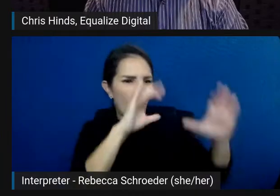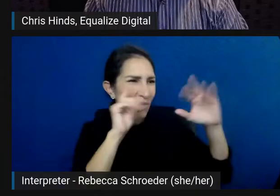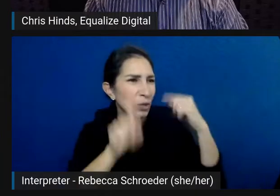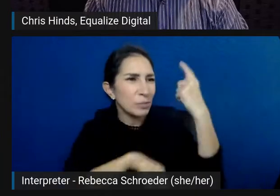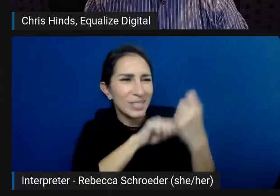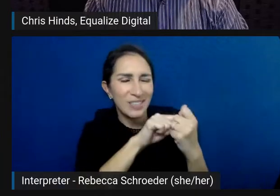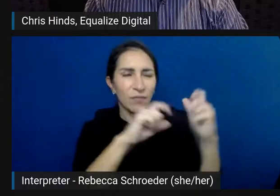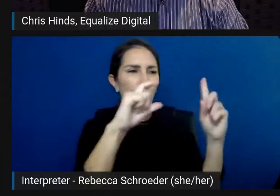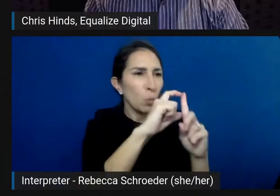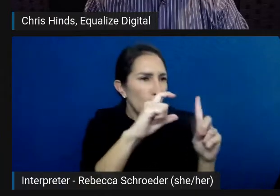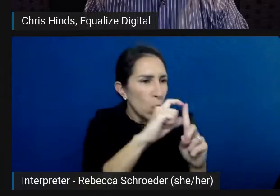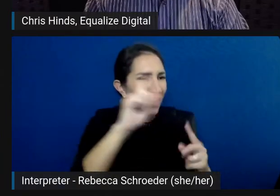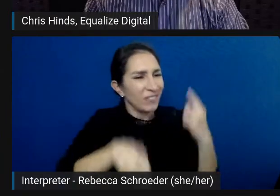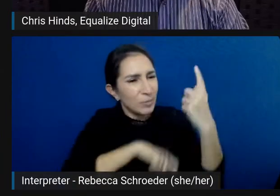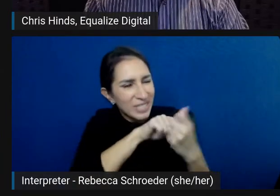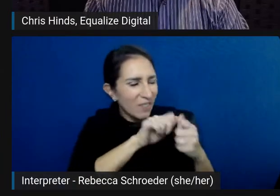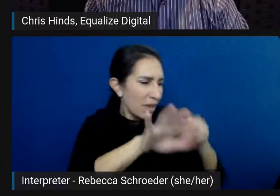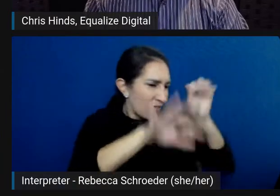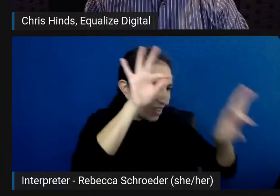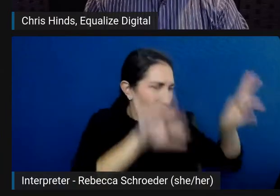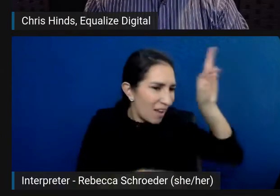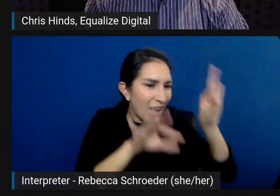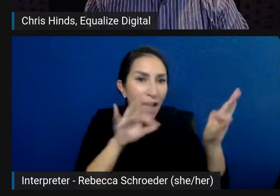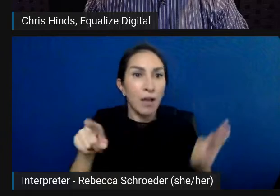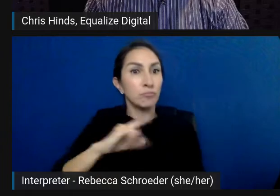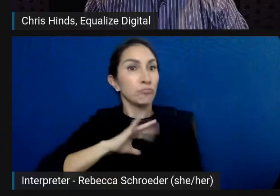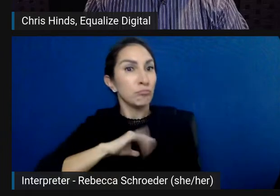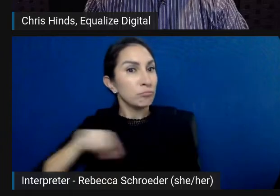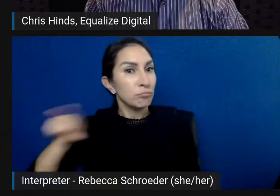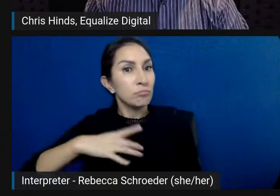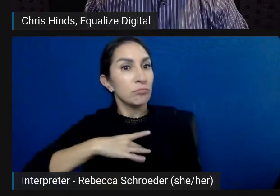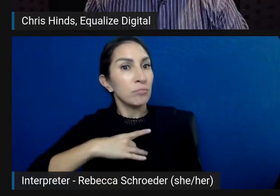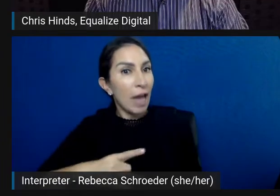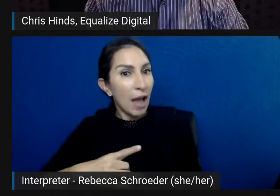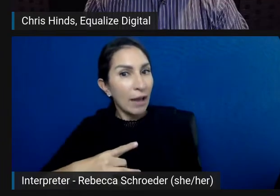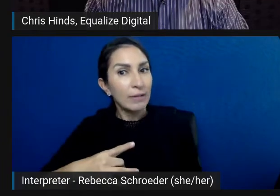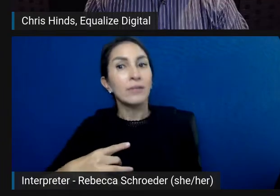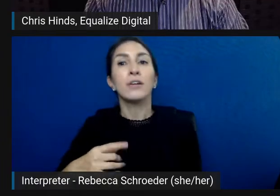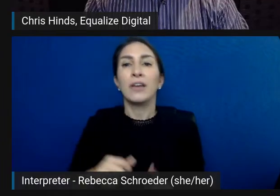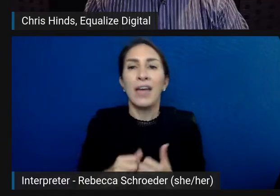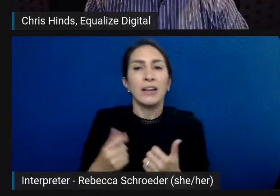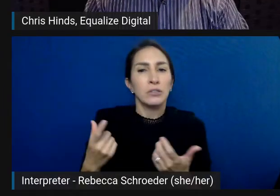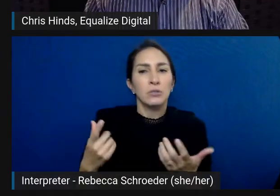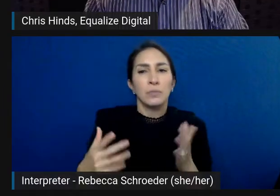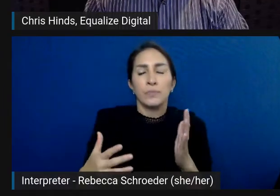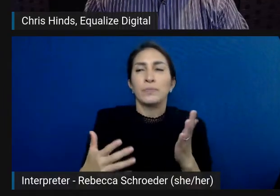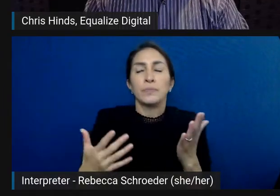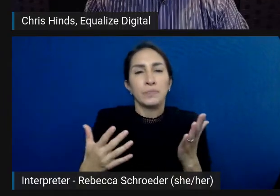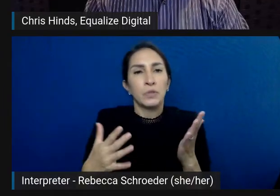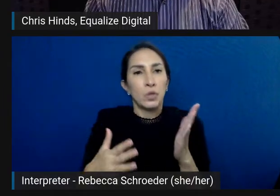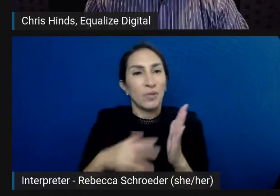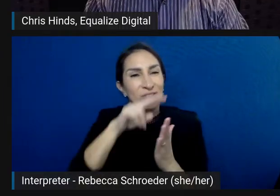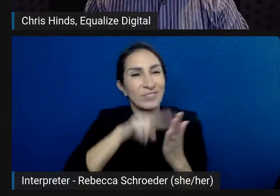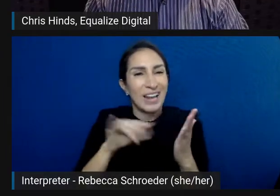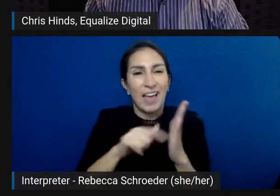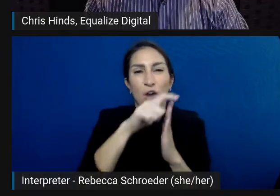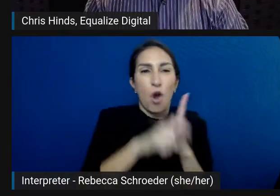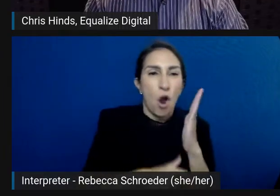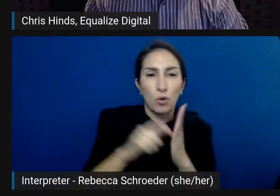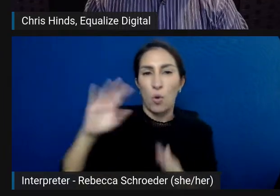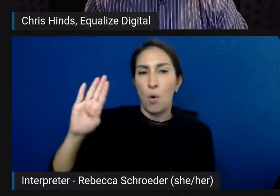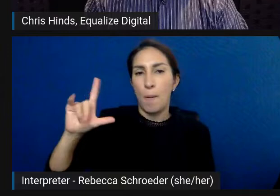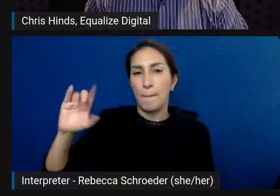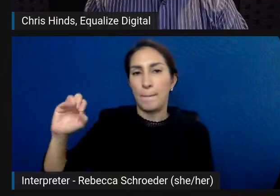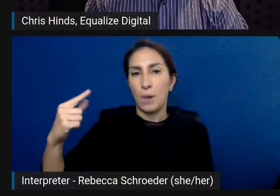like when I do the transcript, it reads more like an article, like a blog post, because all the ums and things are taken out. So it's more